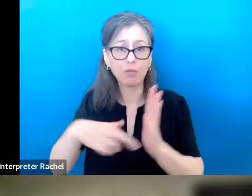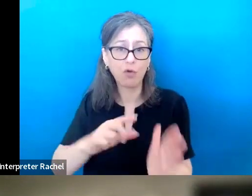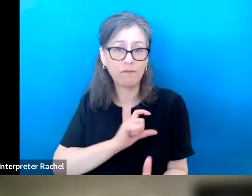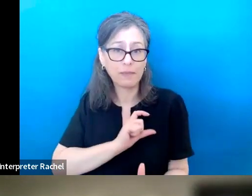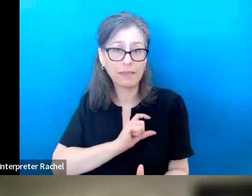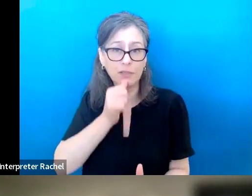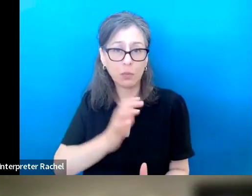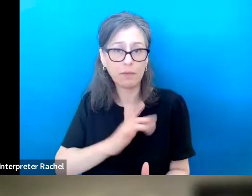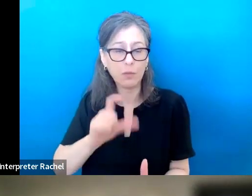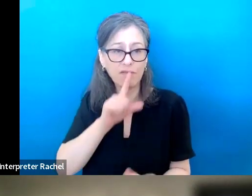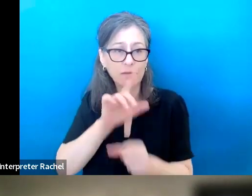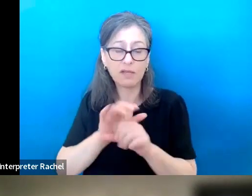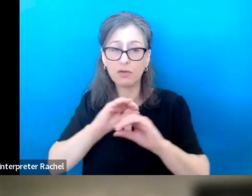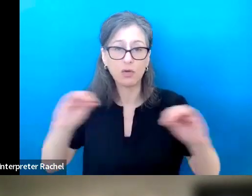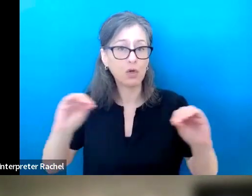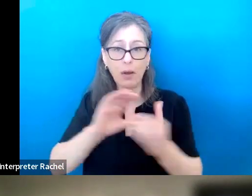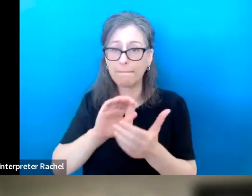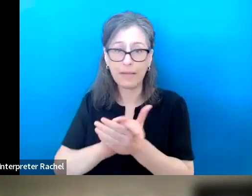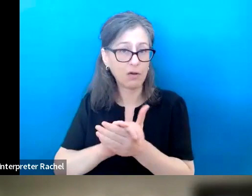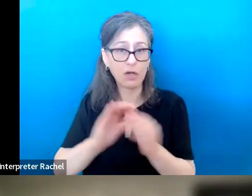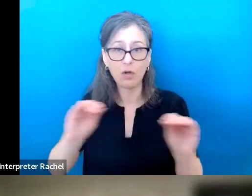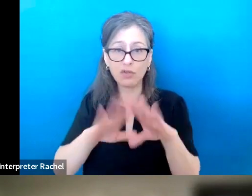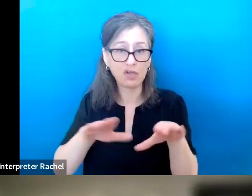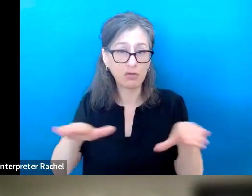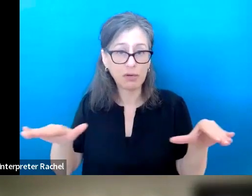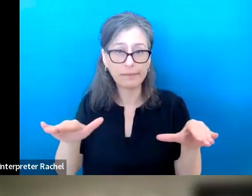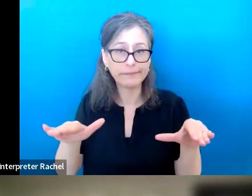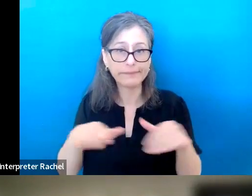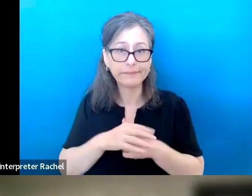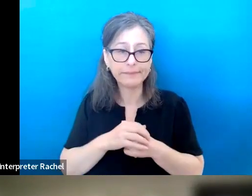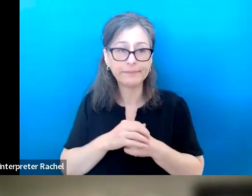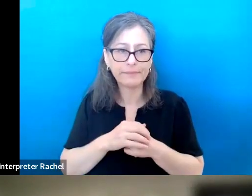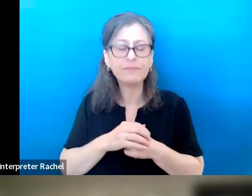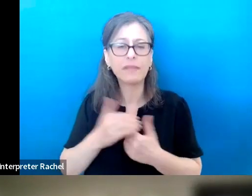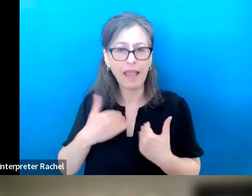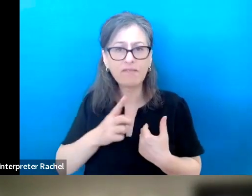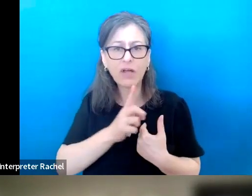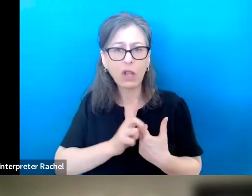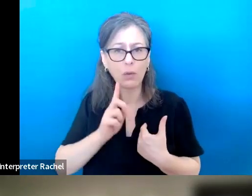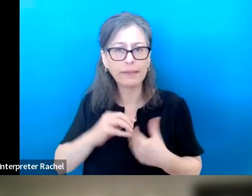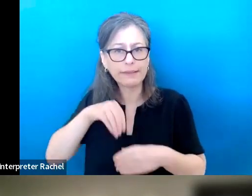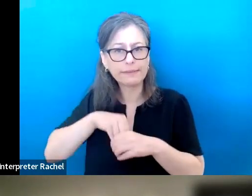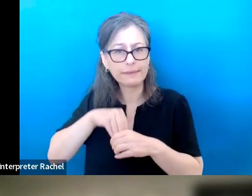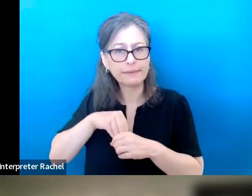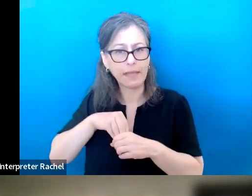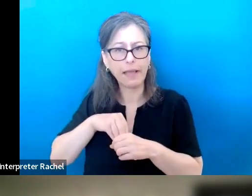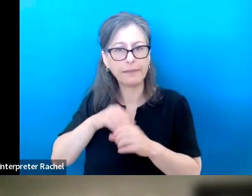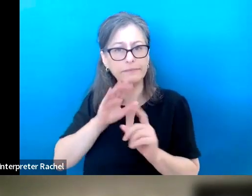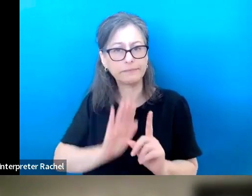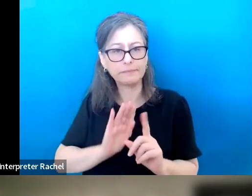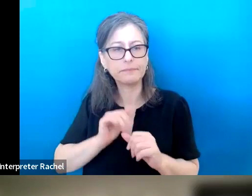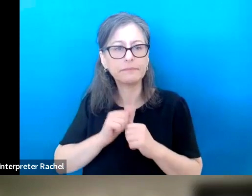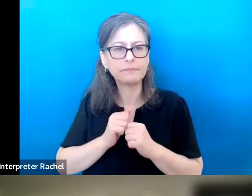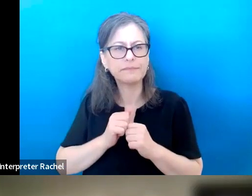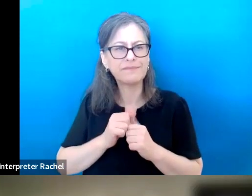had to commit to not being married and not having children. So there is a loneliness inside her. And I think that